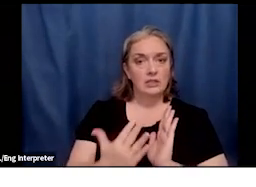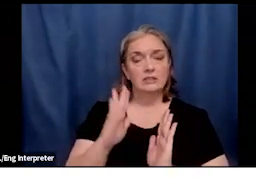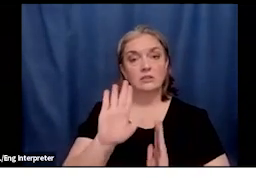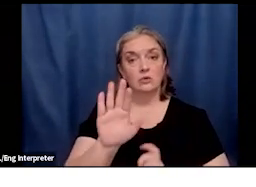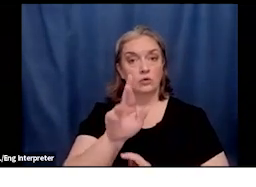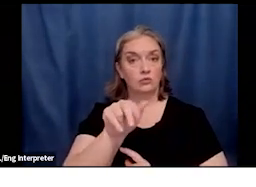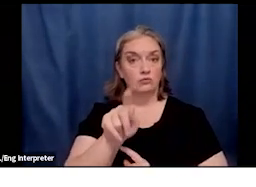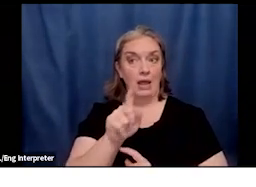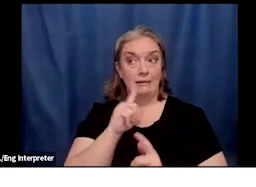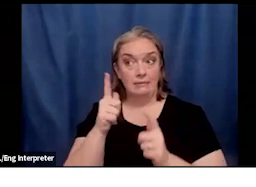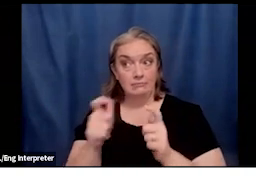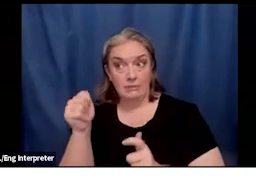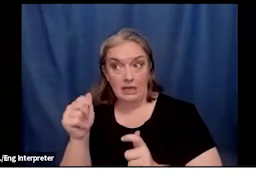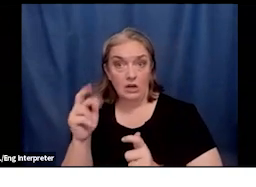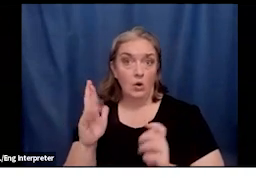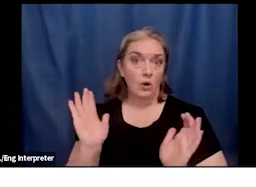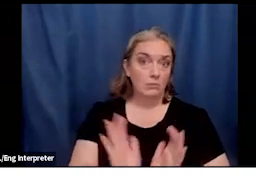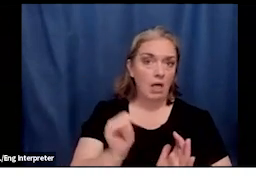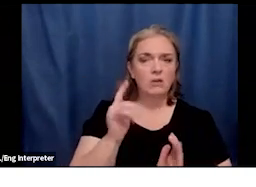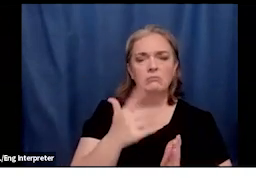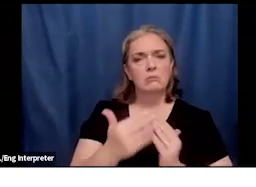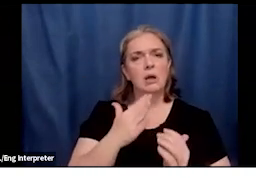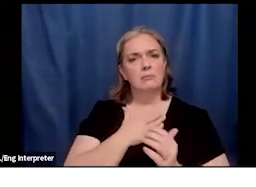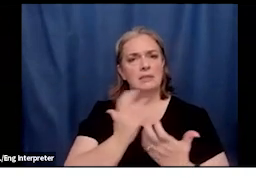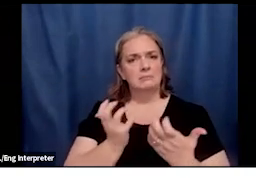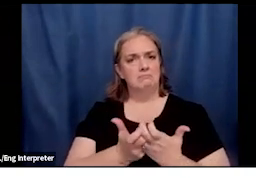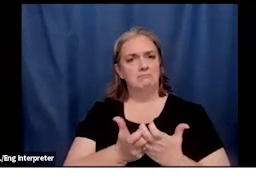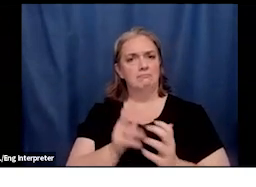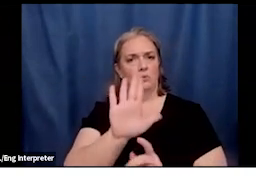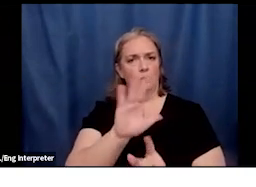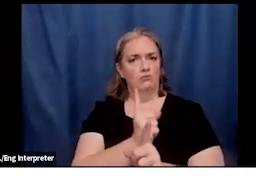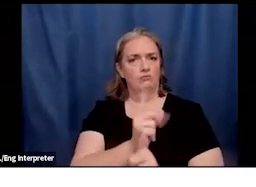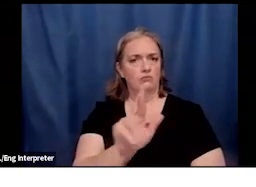is something larger or less than that, please adjust accordingly.